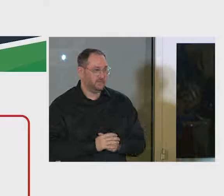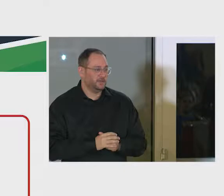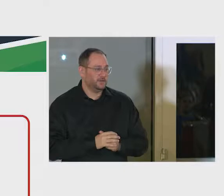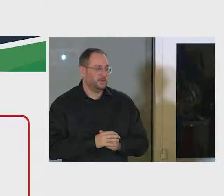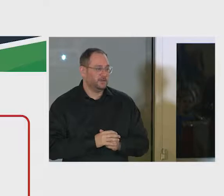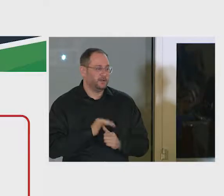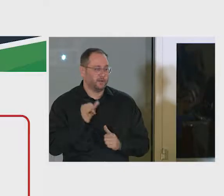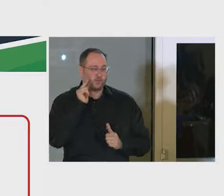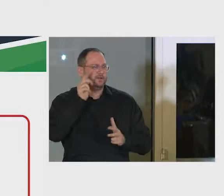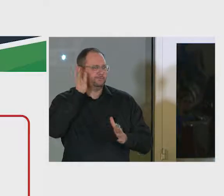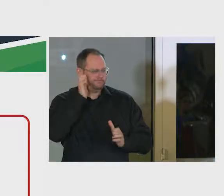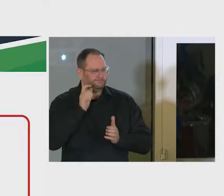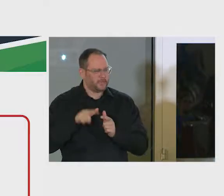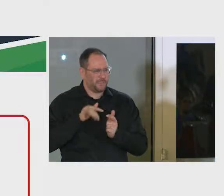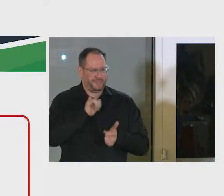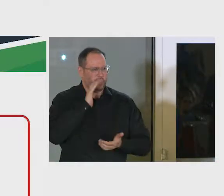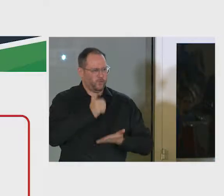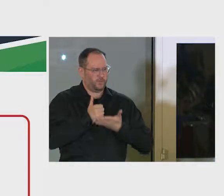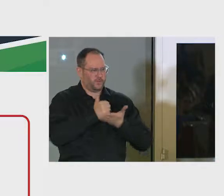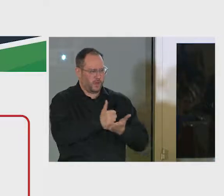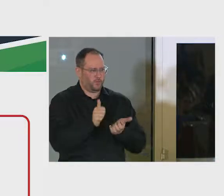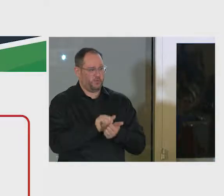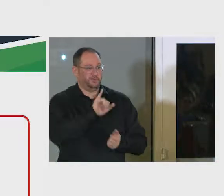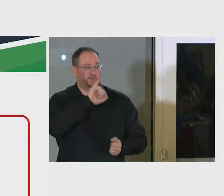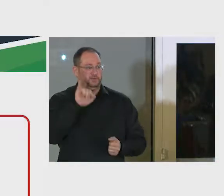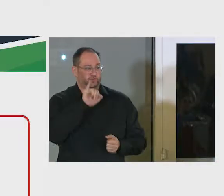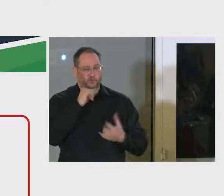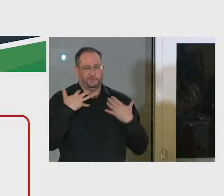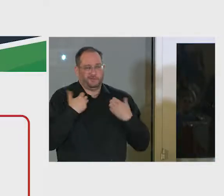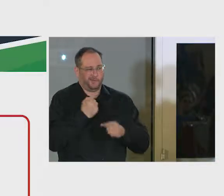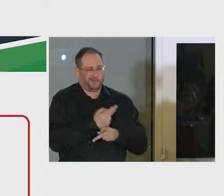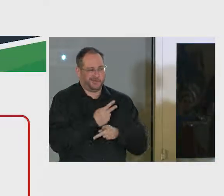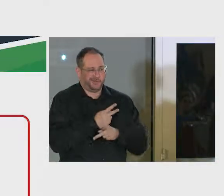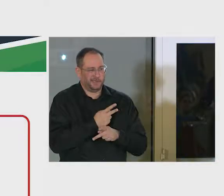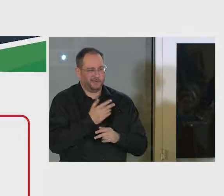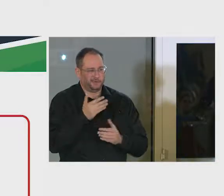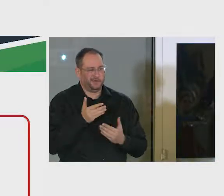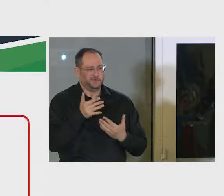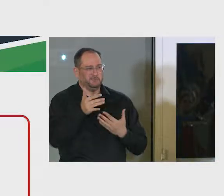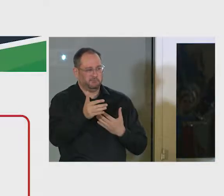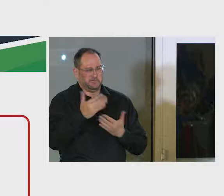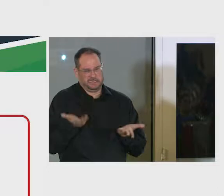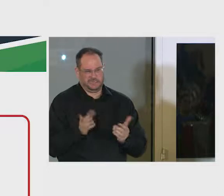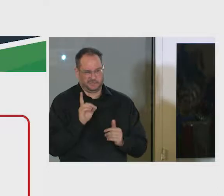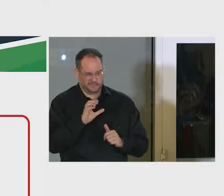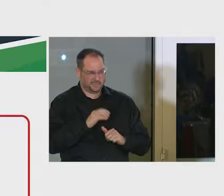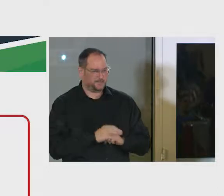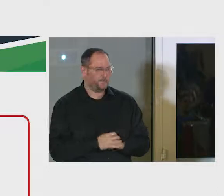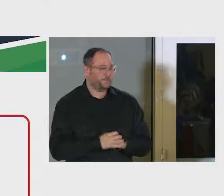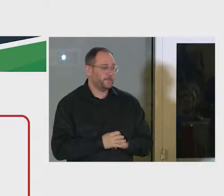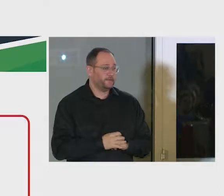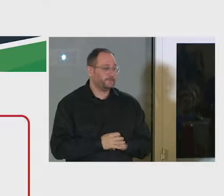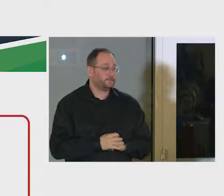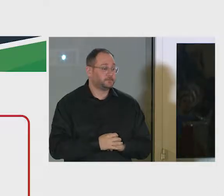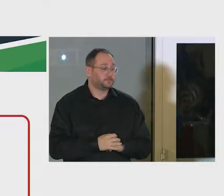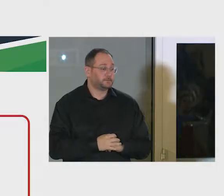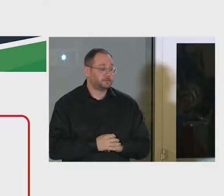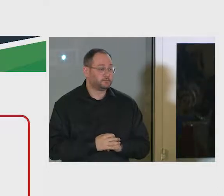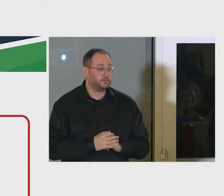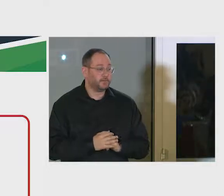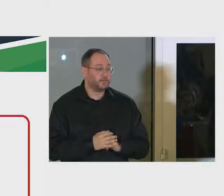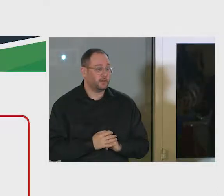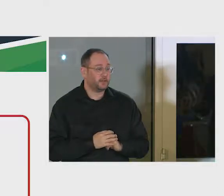coverage here in the district. And then we have about $0.6 billion in dedicated taxes. These are things that go to support